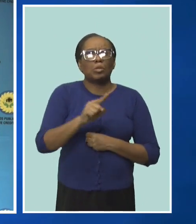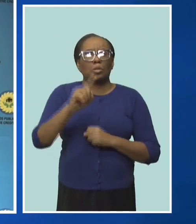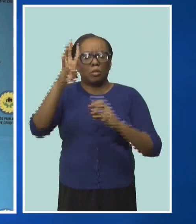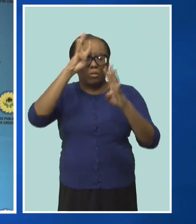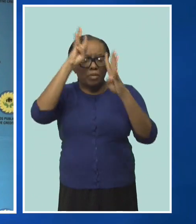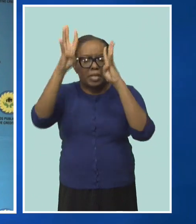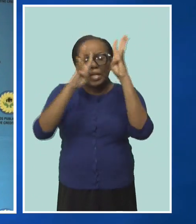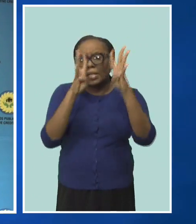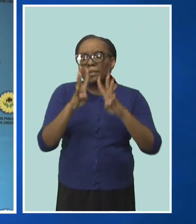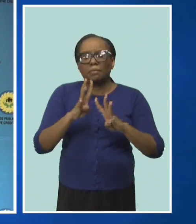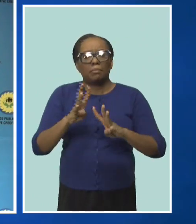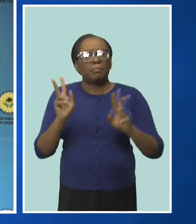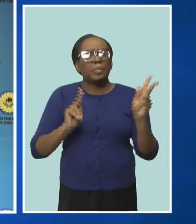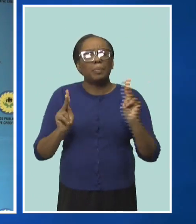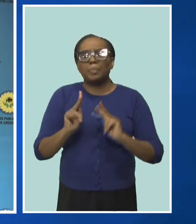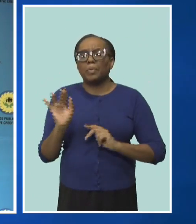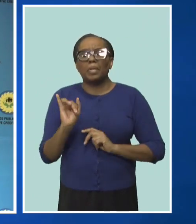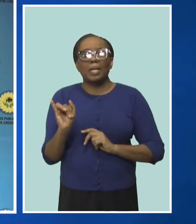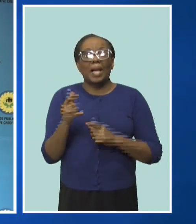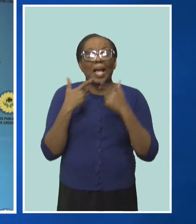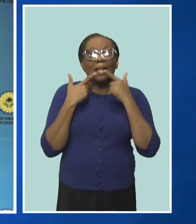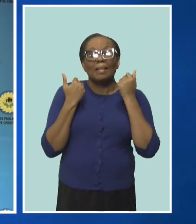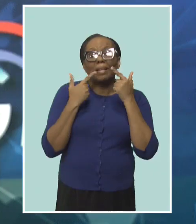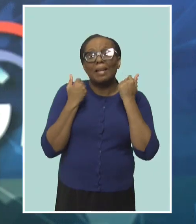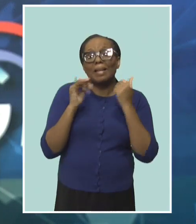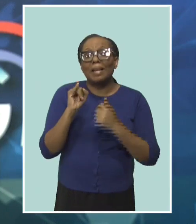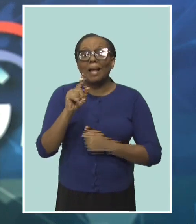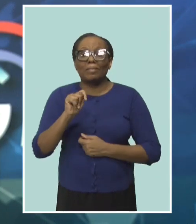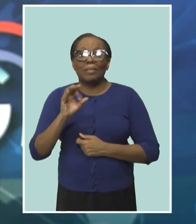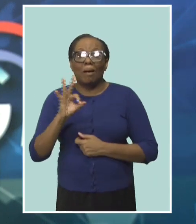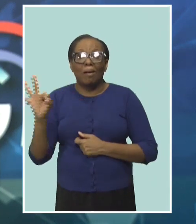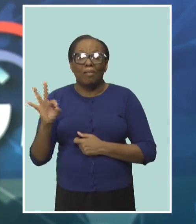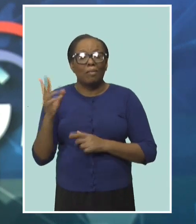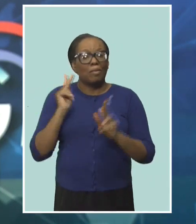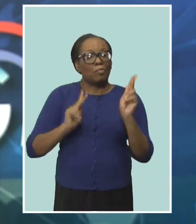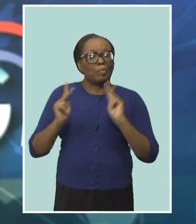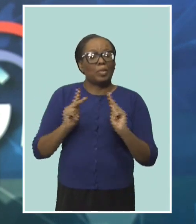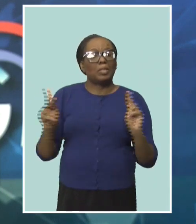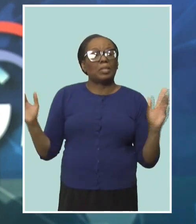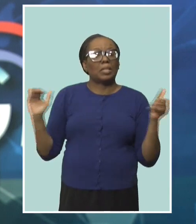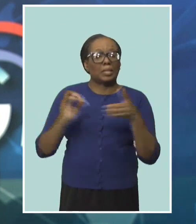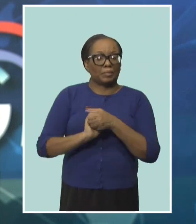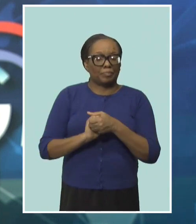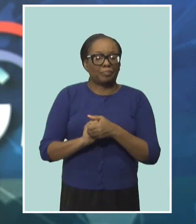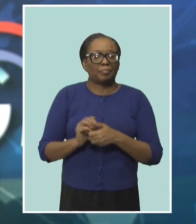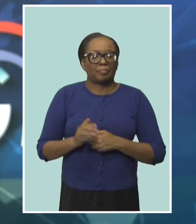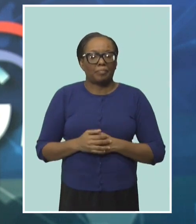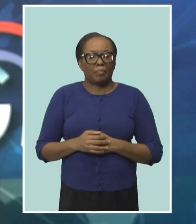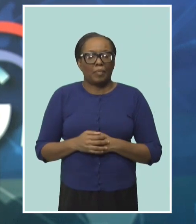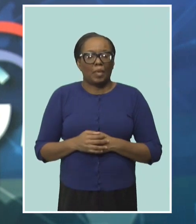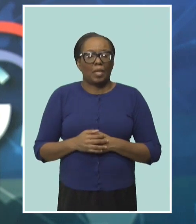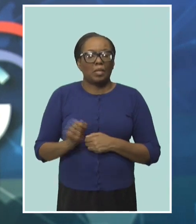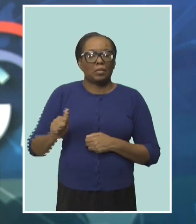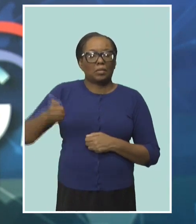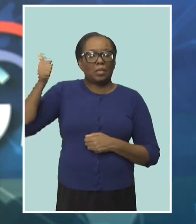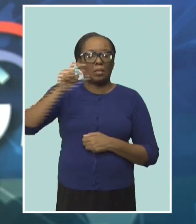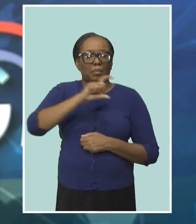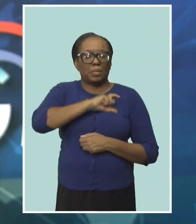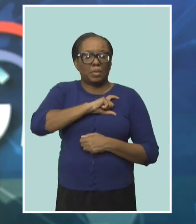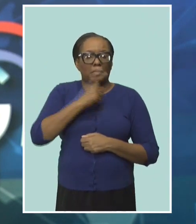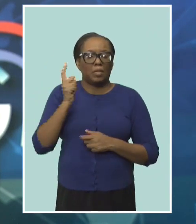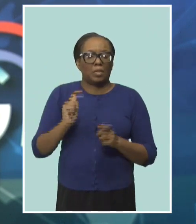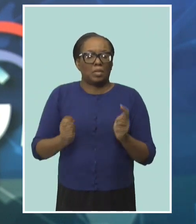institutions such as Laugh It Off that bring people together. Over to Trinidad and Tobago now. Commissioner of Police Erla